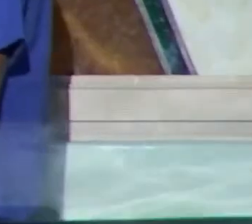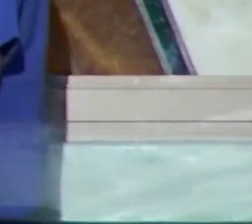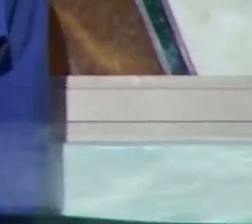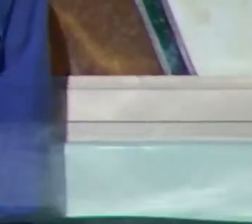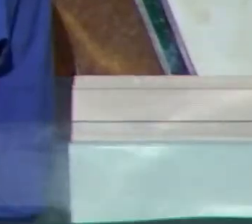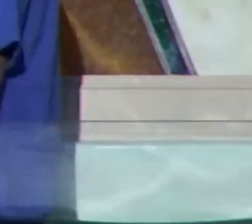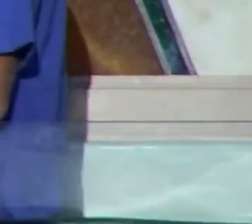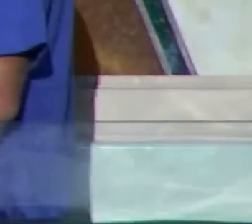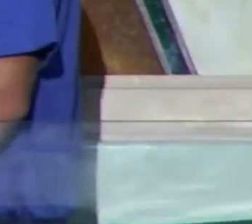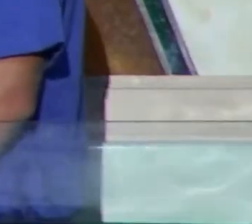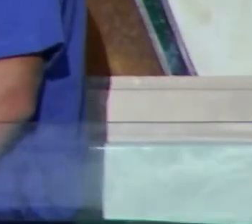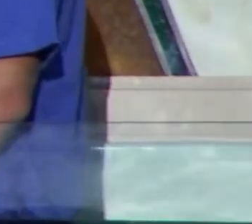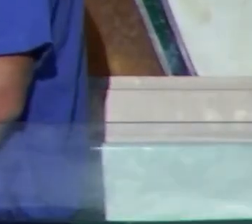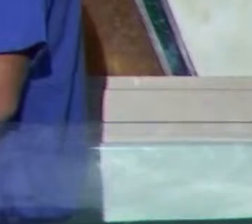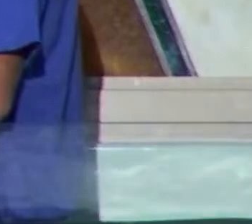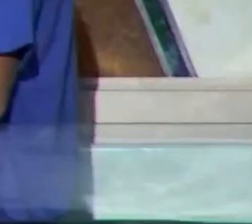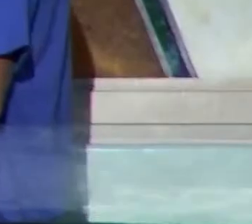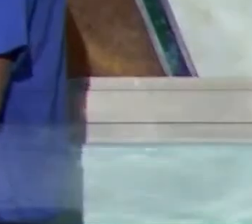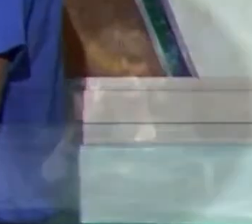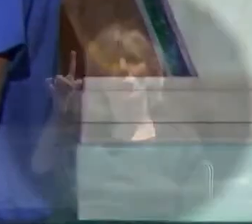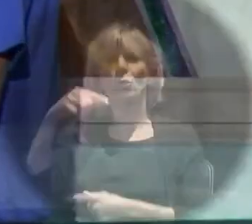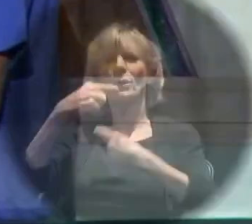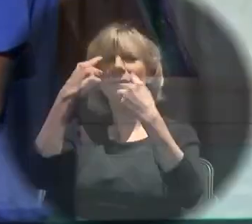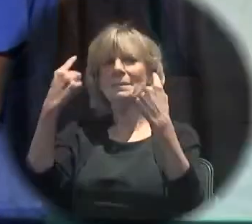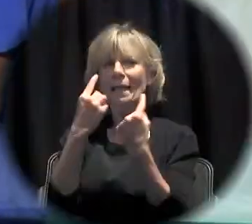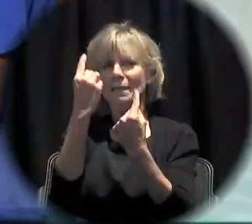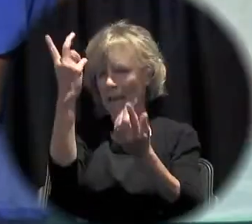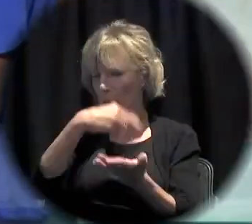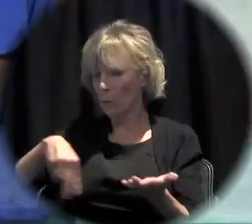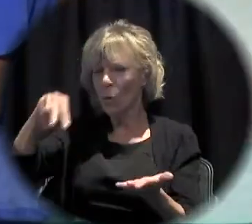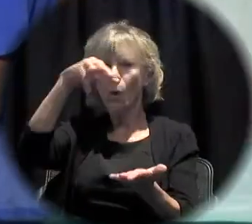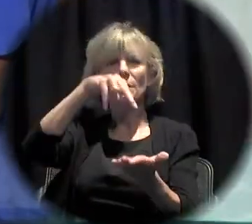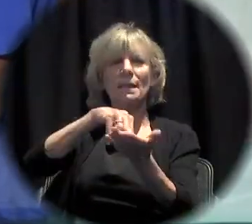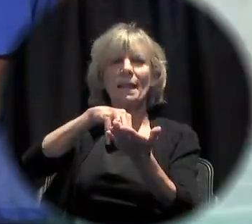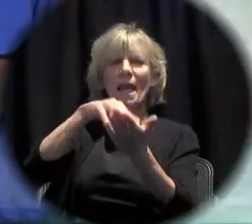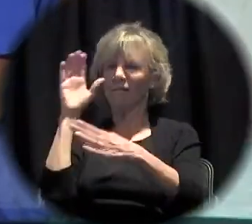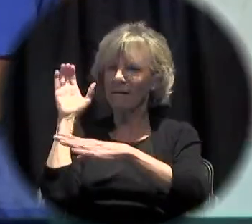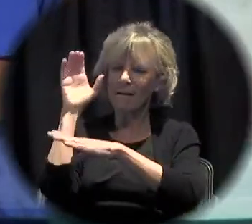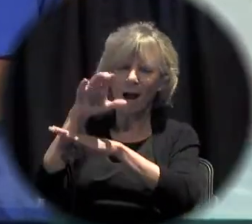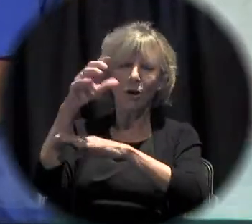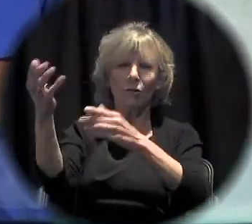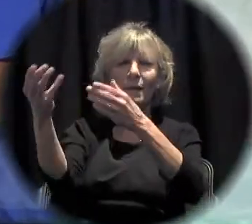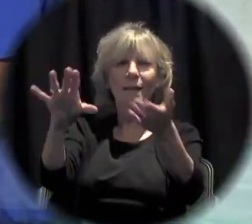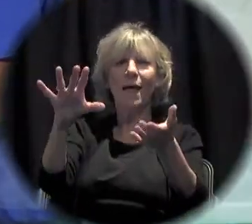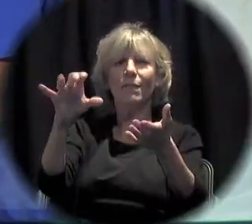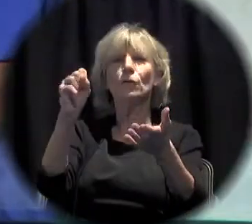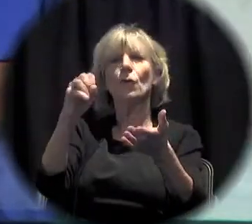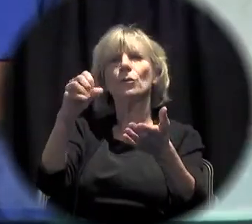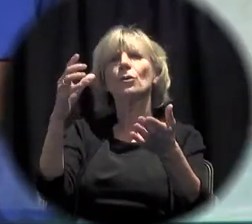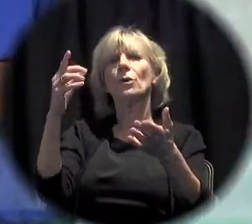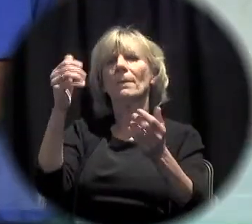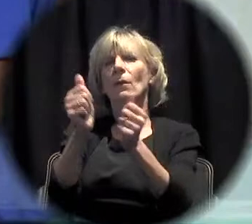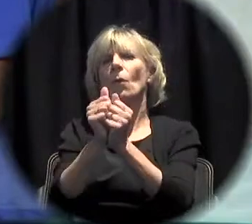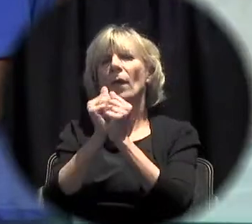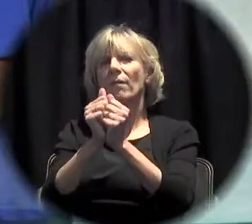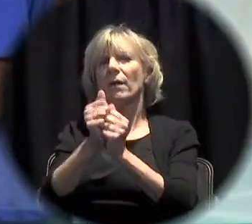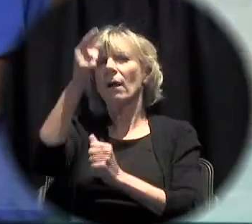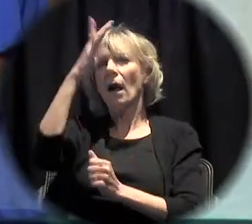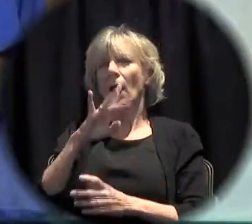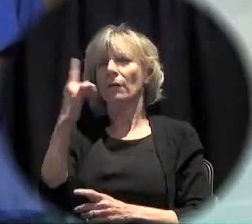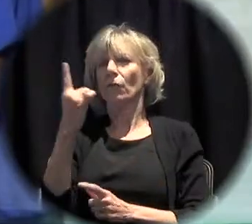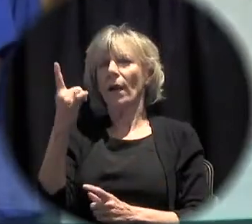for your sins and rose again, conquering death, so that the only way you can be with God forever is through